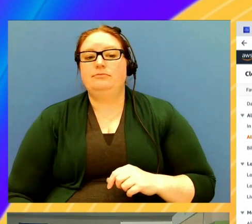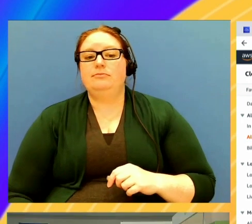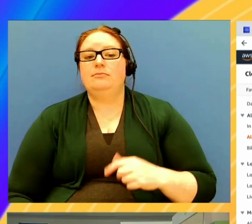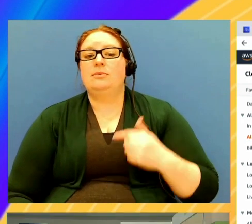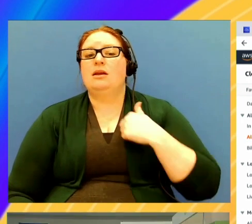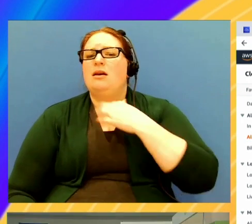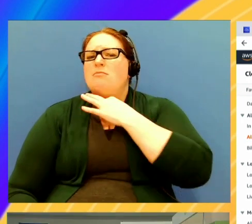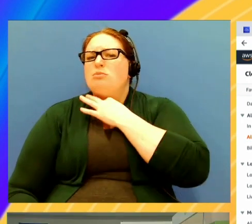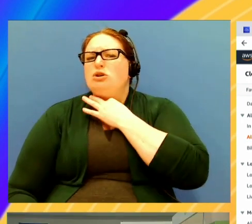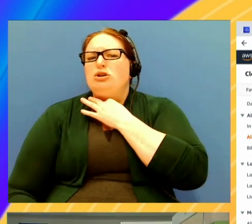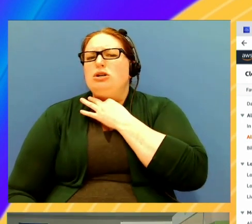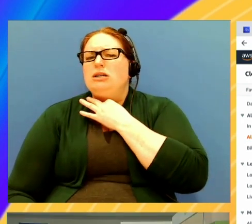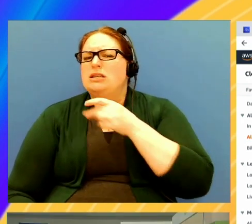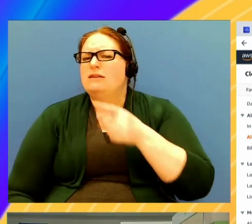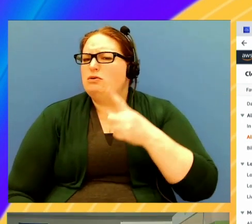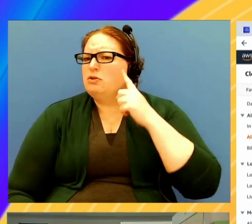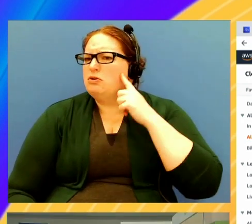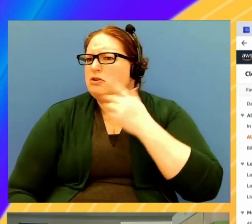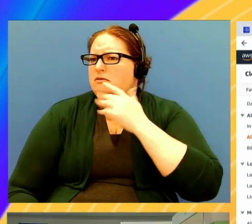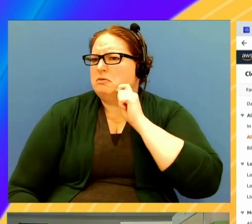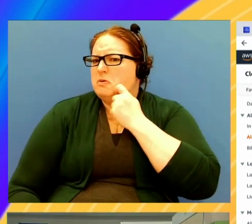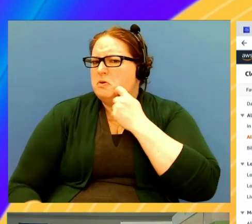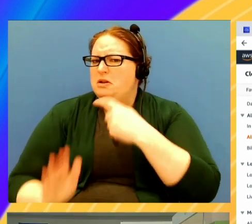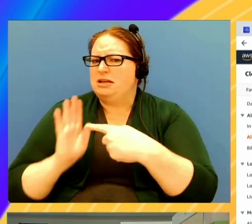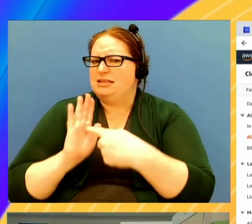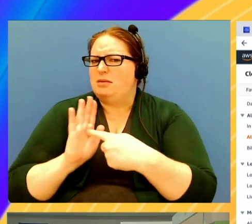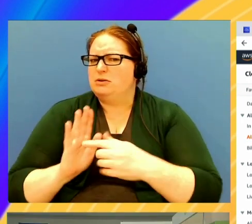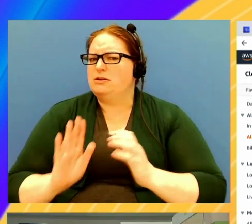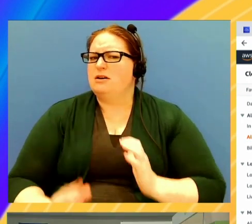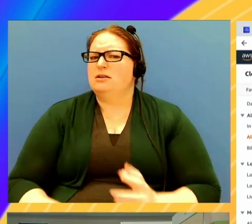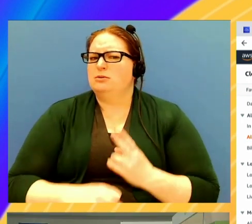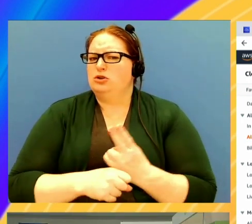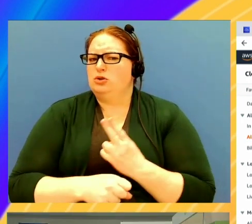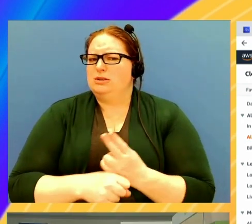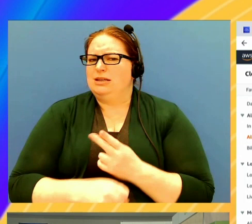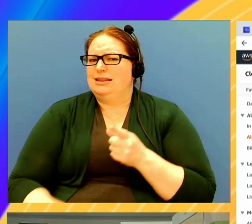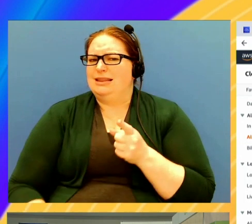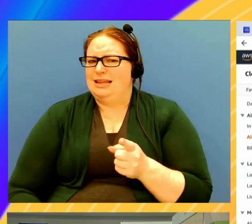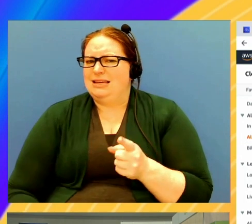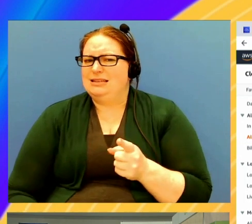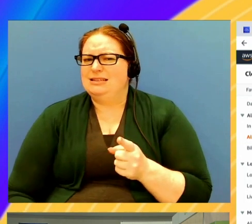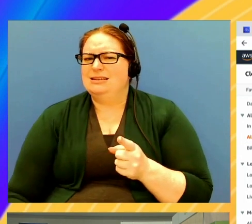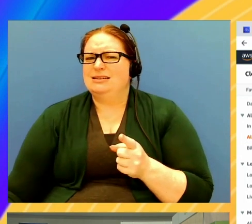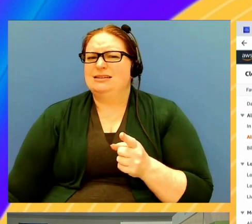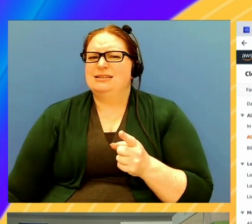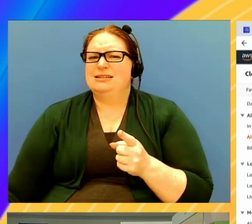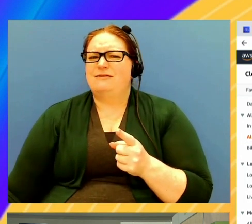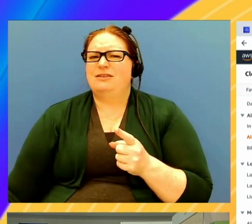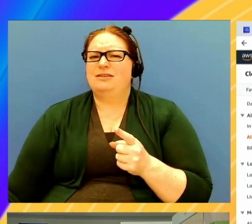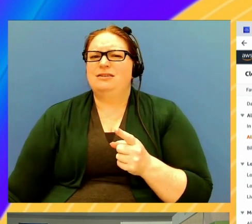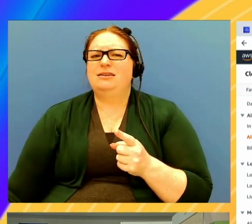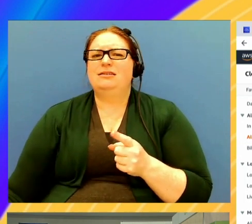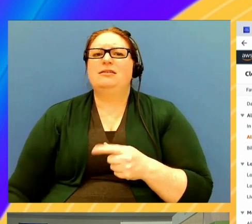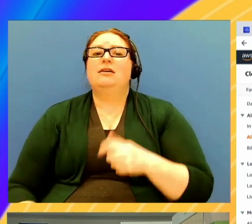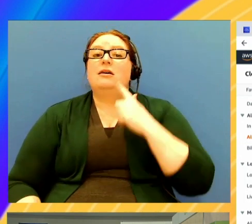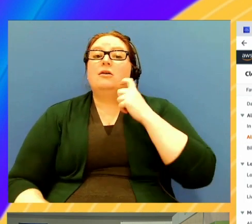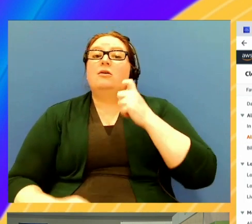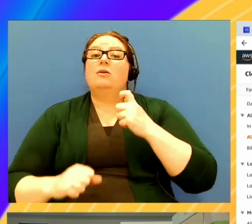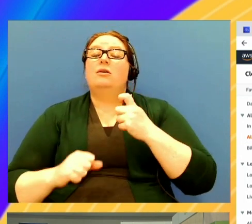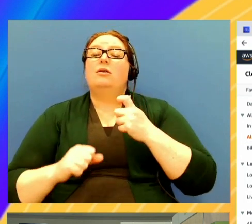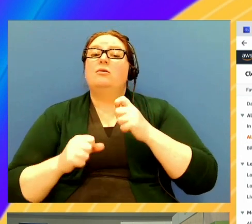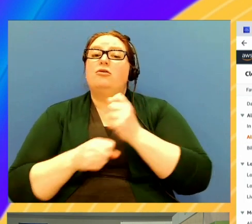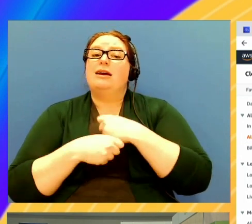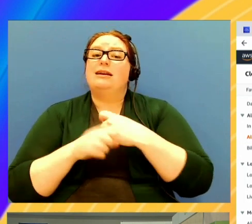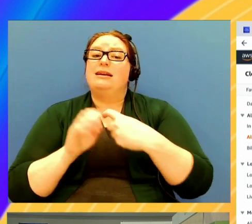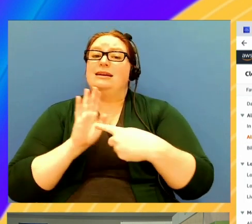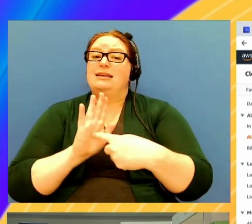you heard of some really cool examples of customers using this? Or, I mean, we just created an example. Right. What's like,